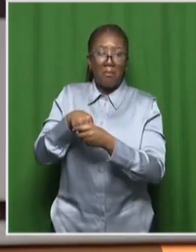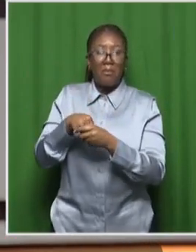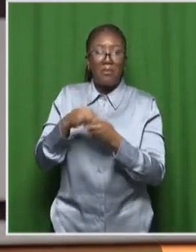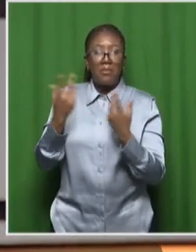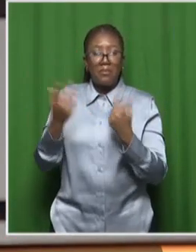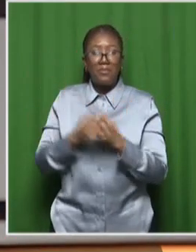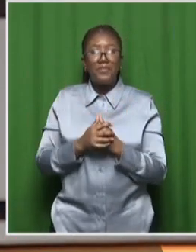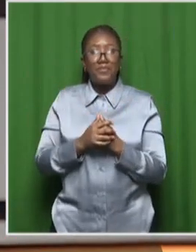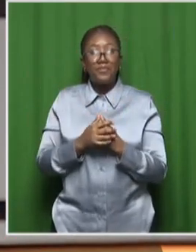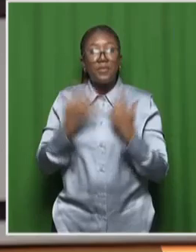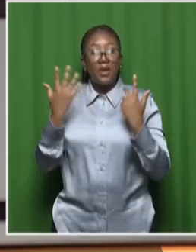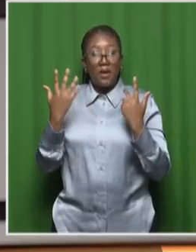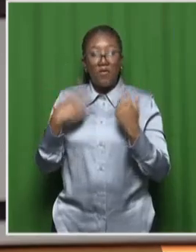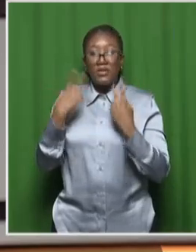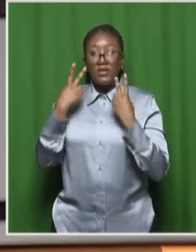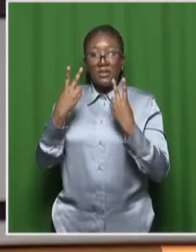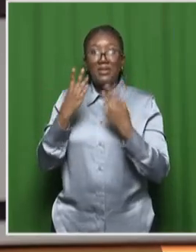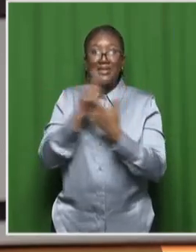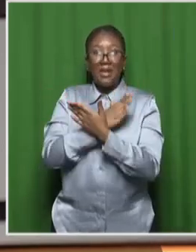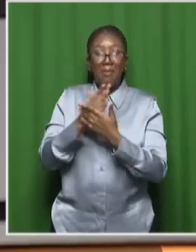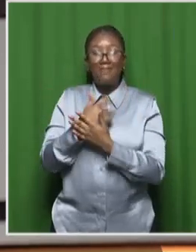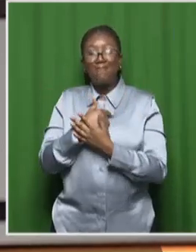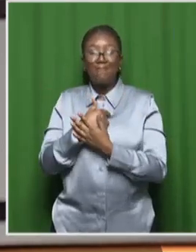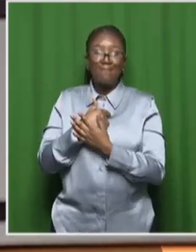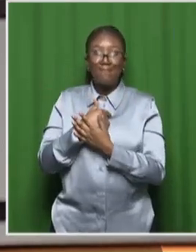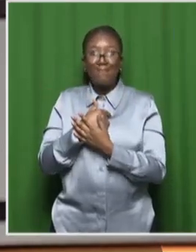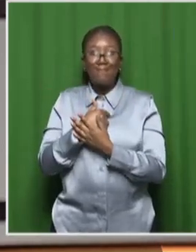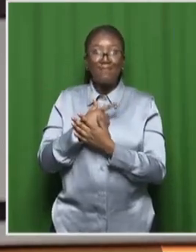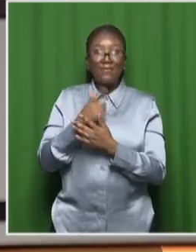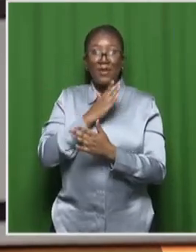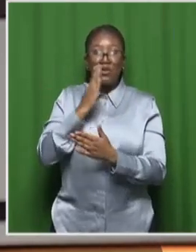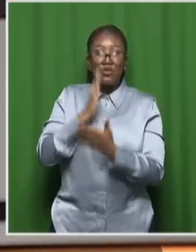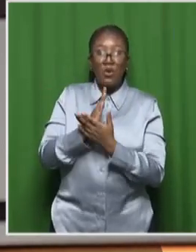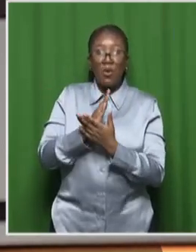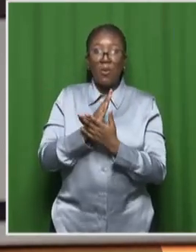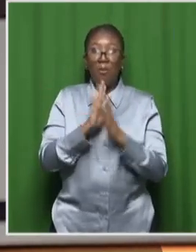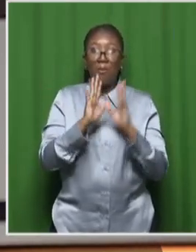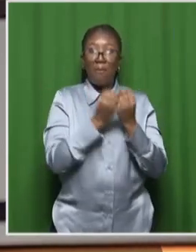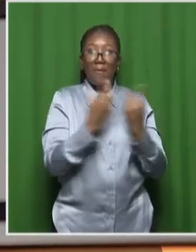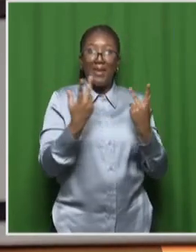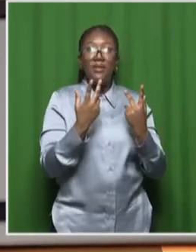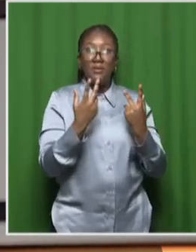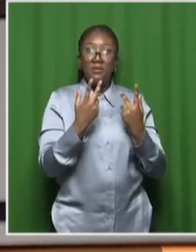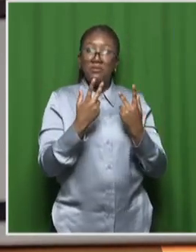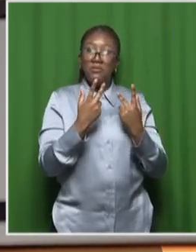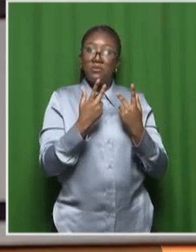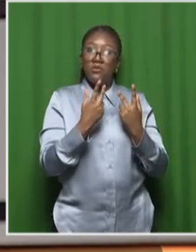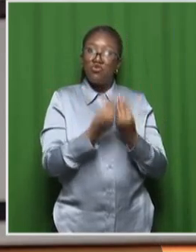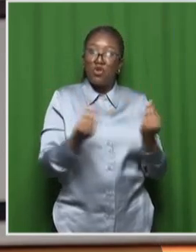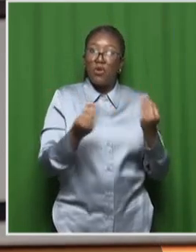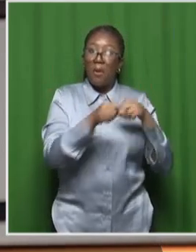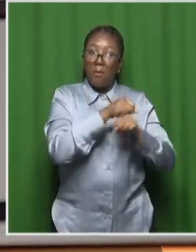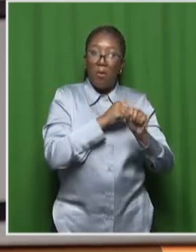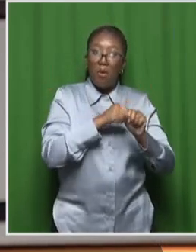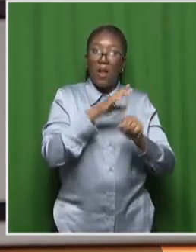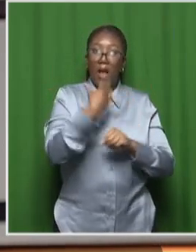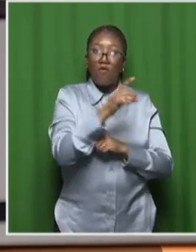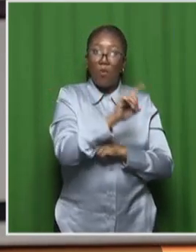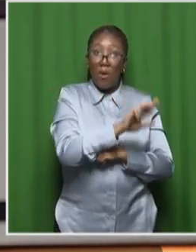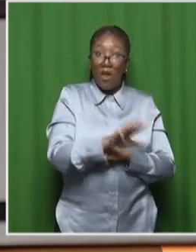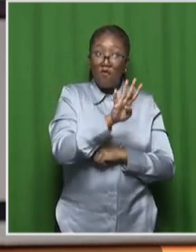of uncertainty that I feel like the born frees are actually asking themselves if there is even hope for